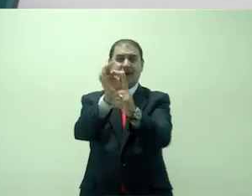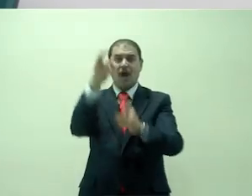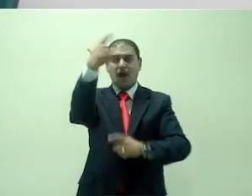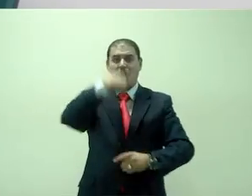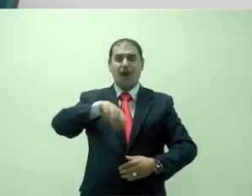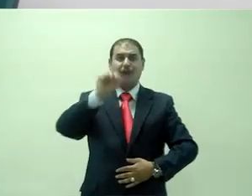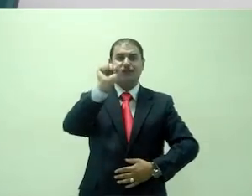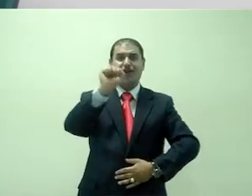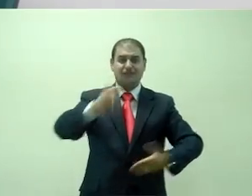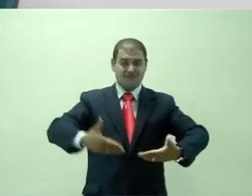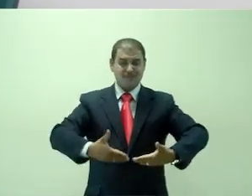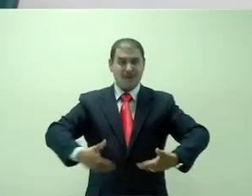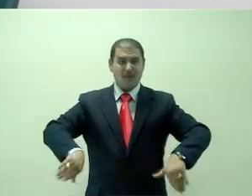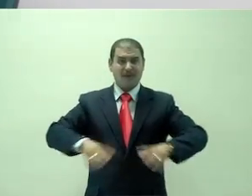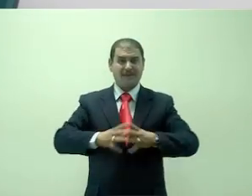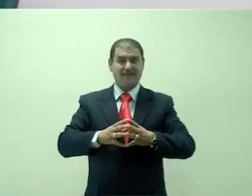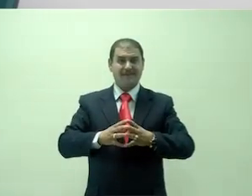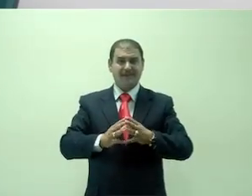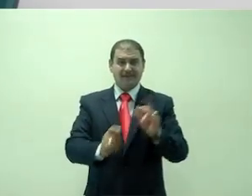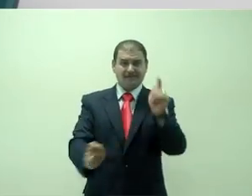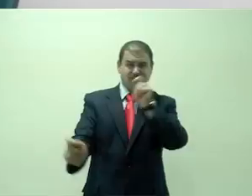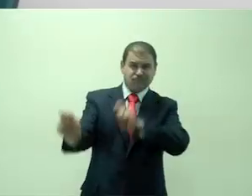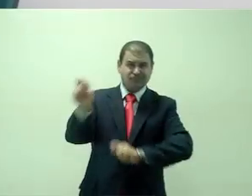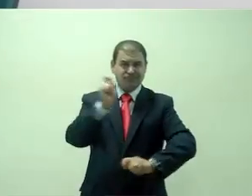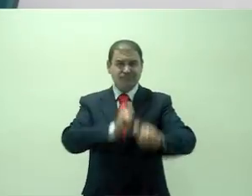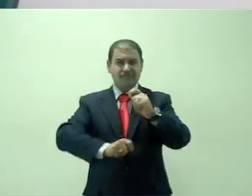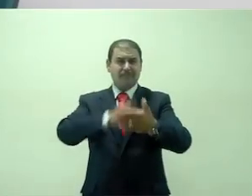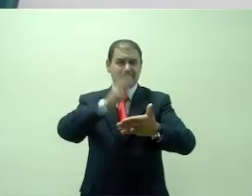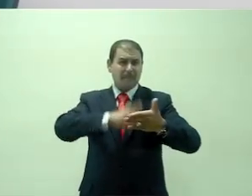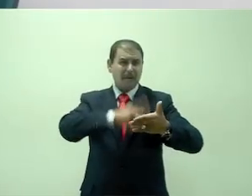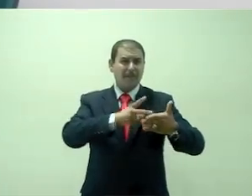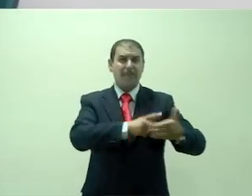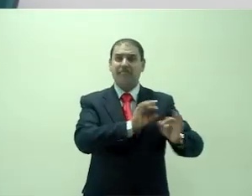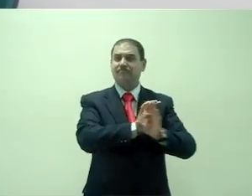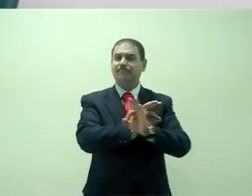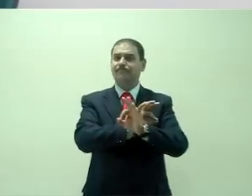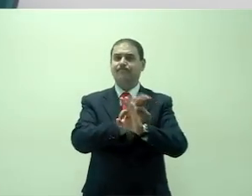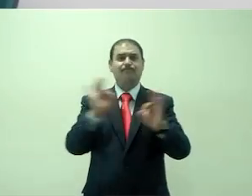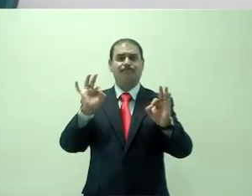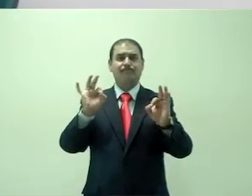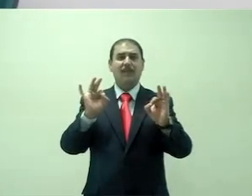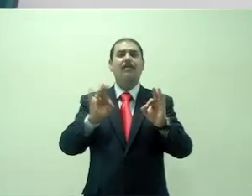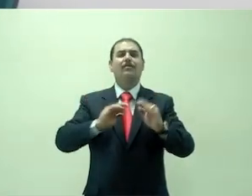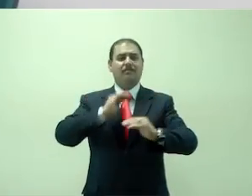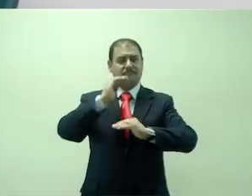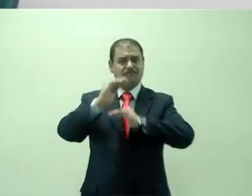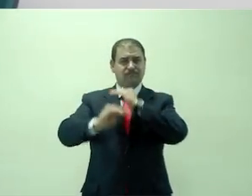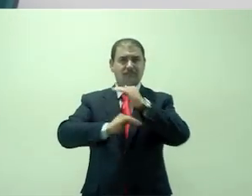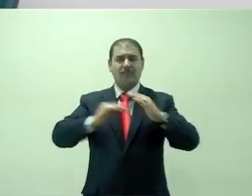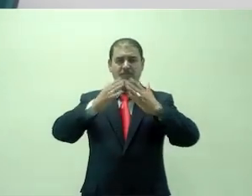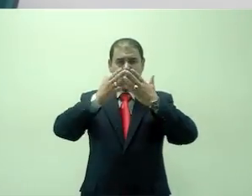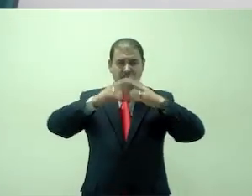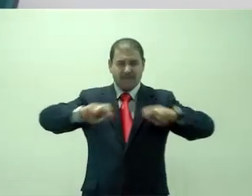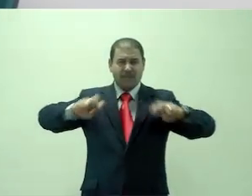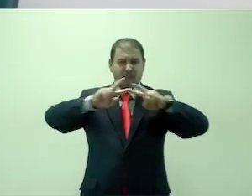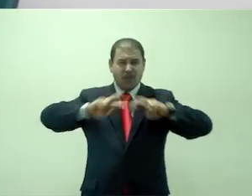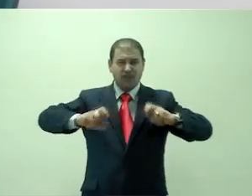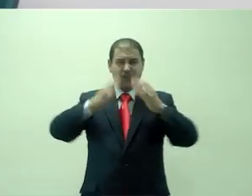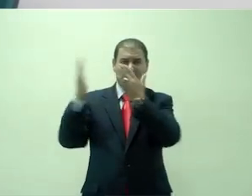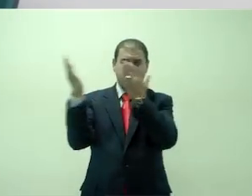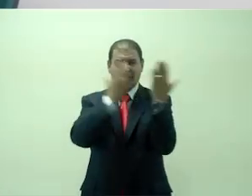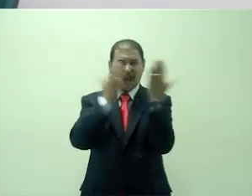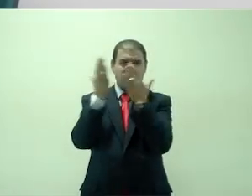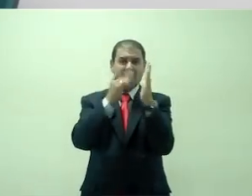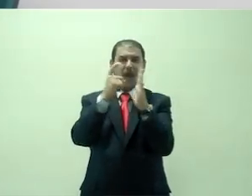have a kind of steering committee, a national body that kind of